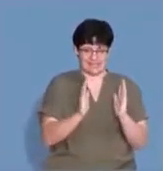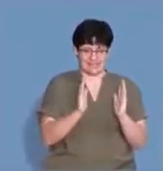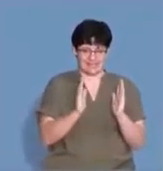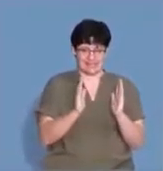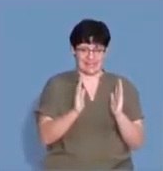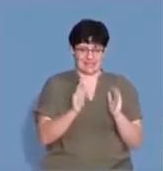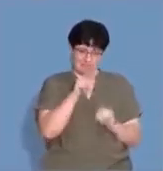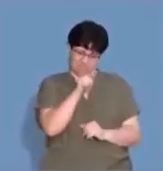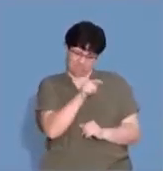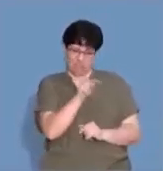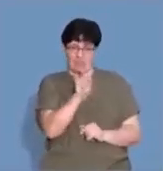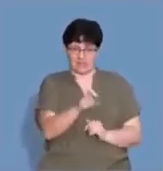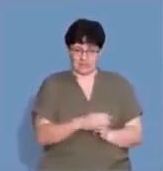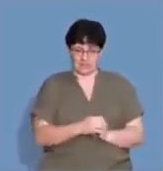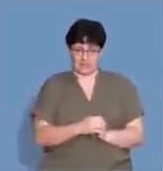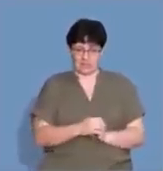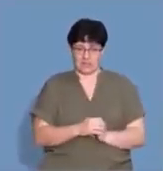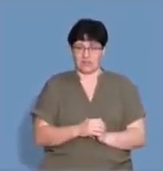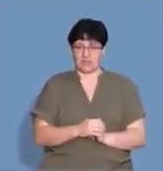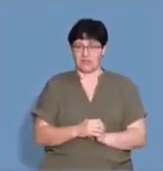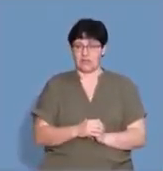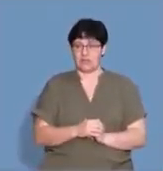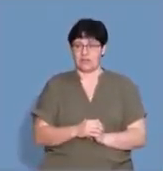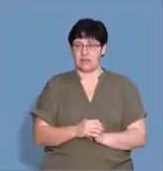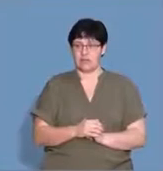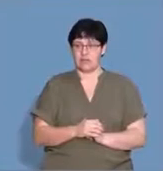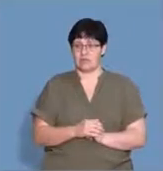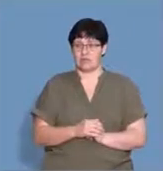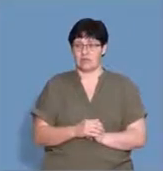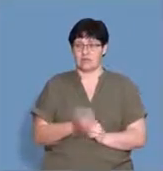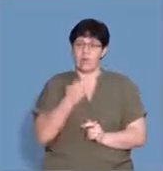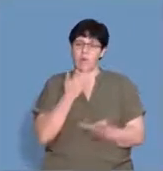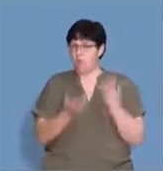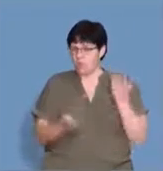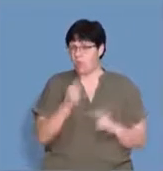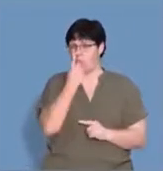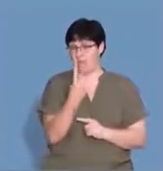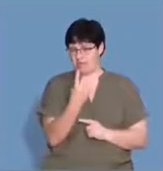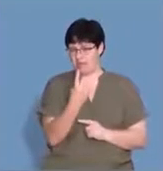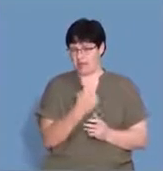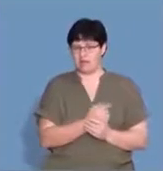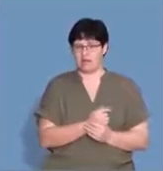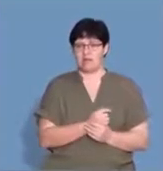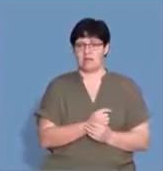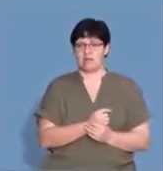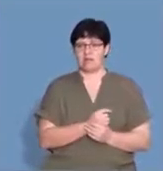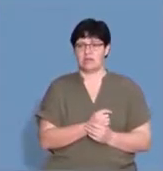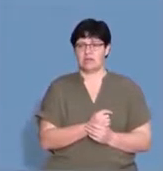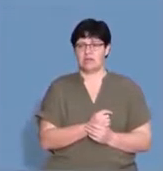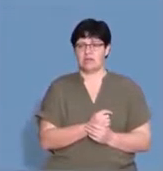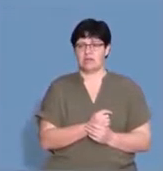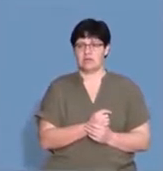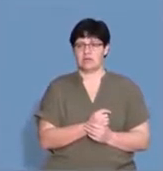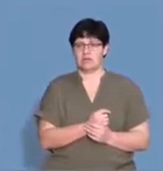be this one. So it probably is 1, and now, so I'm going to look at that, sorry, wrong